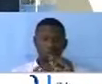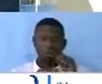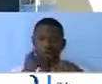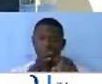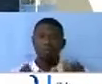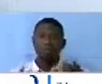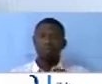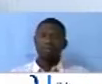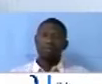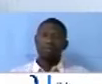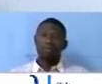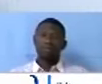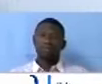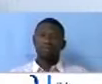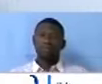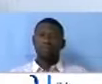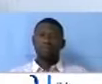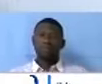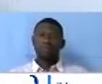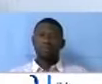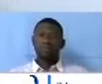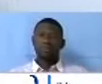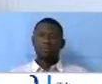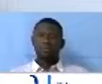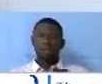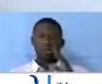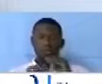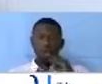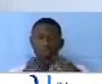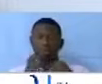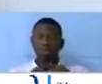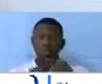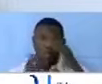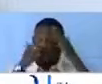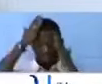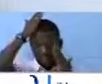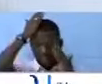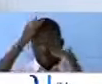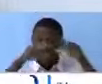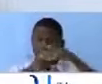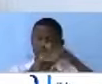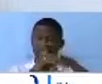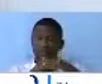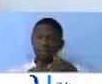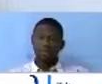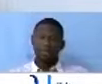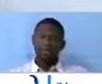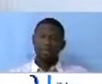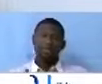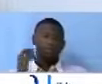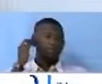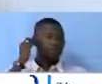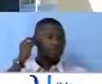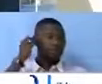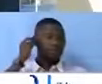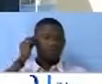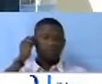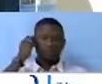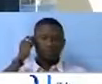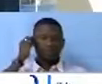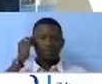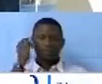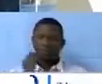I am talking about a military involvement here, military officer. I am telling you that from